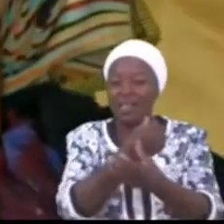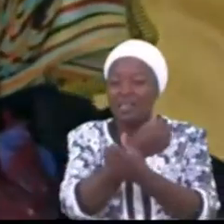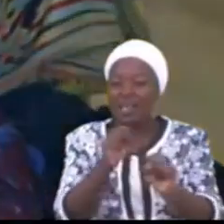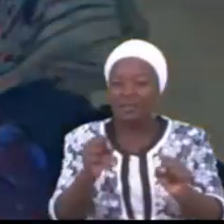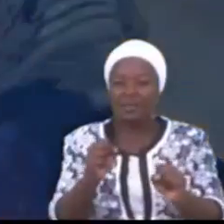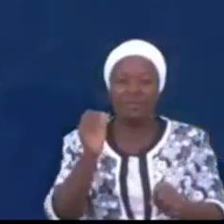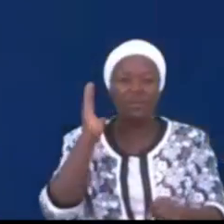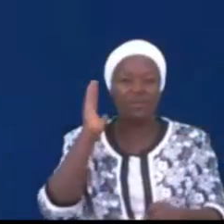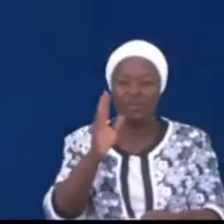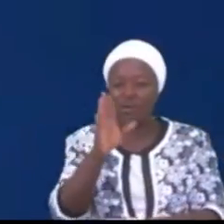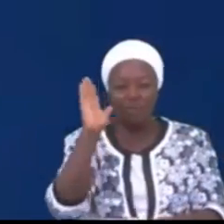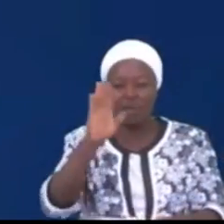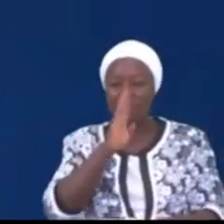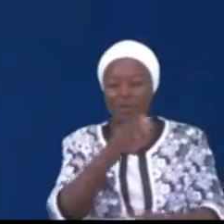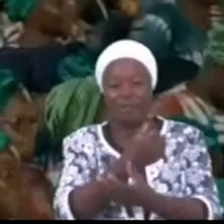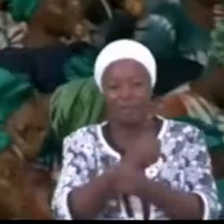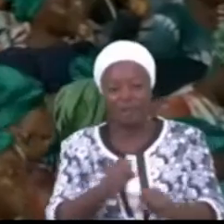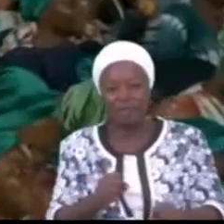Salvation, permanent.